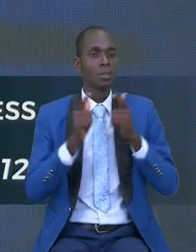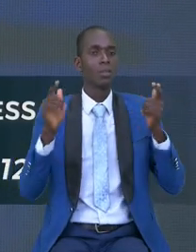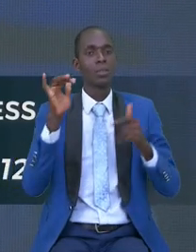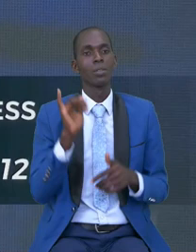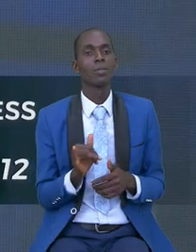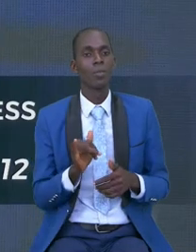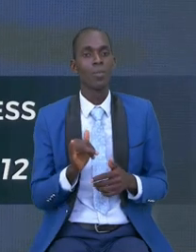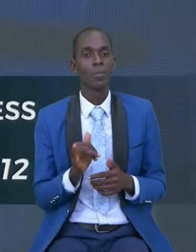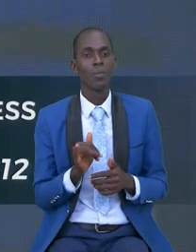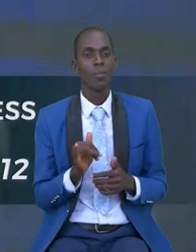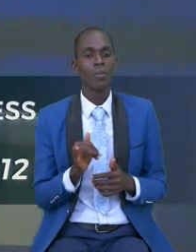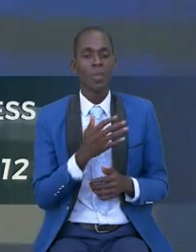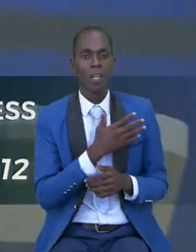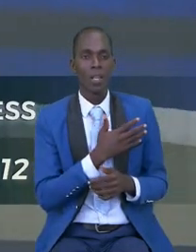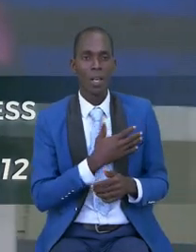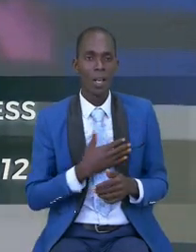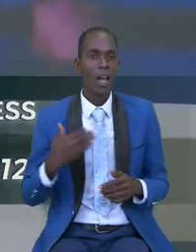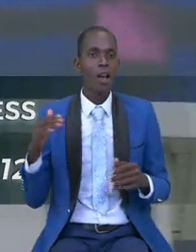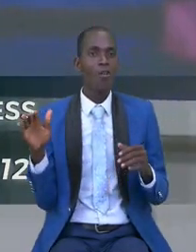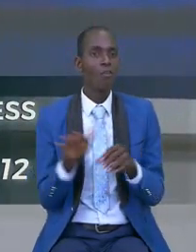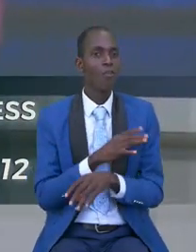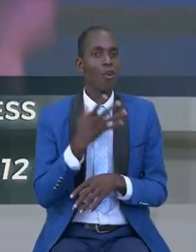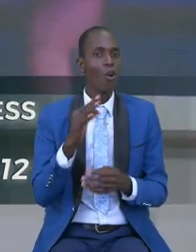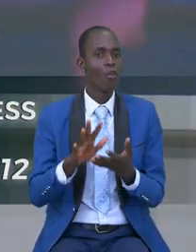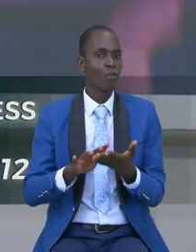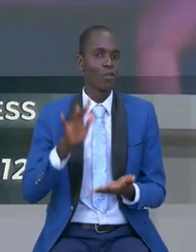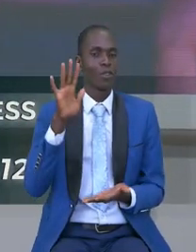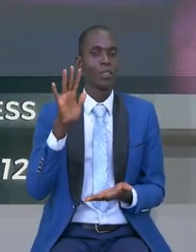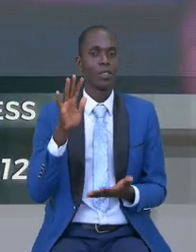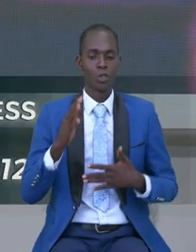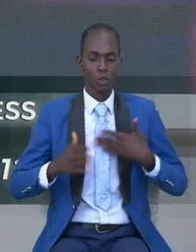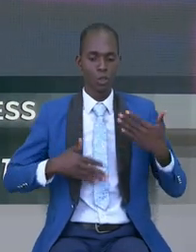unspeakable and full of glory. Joy.